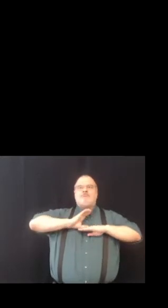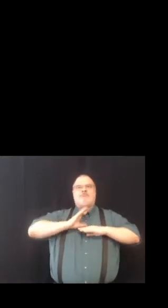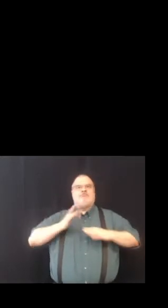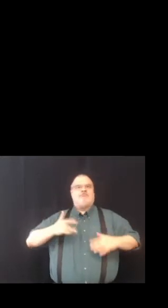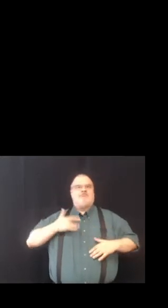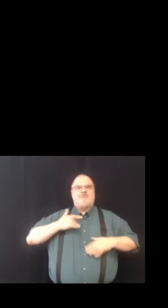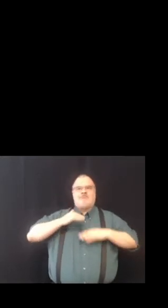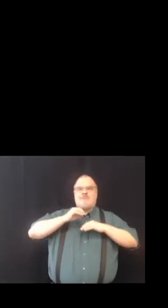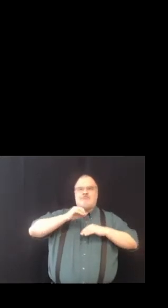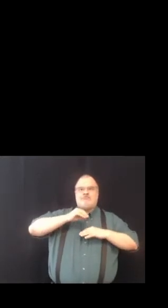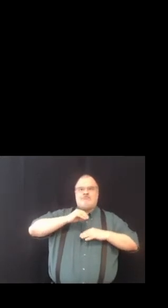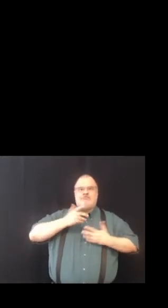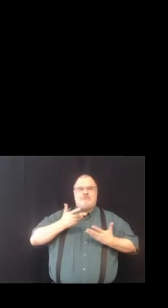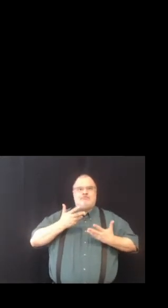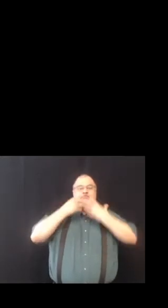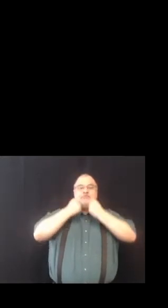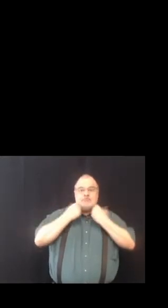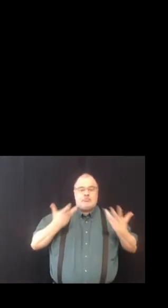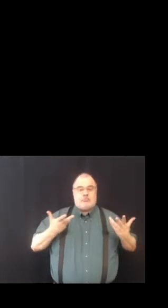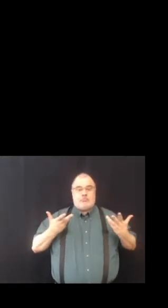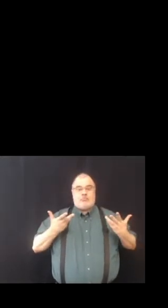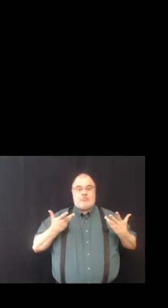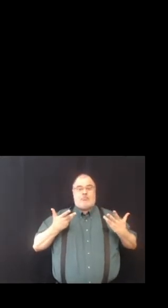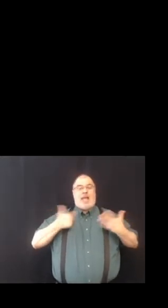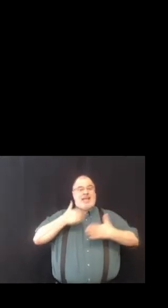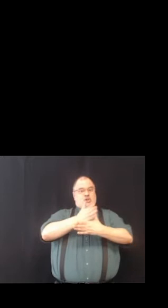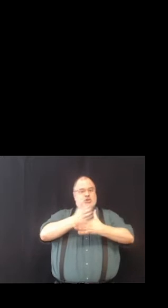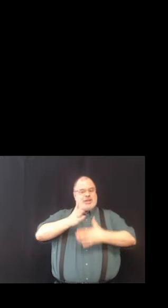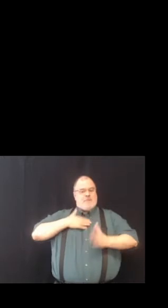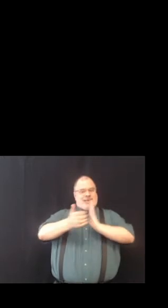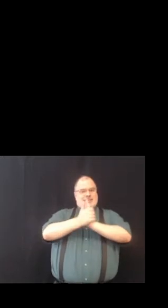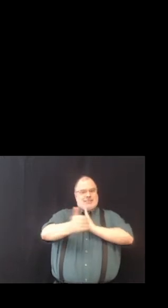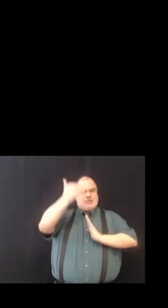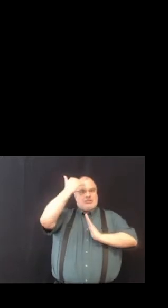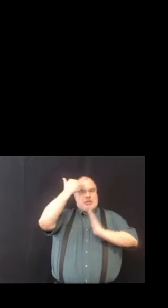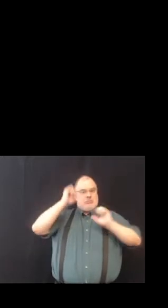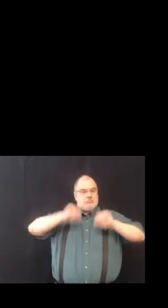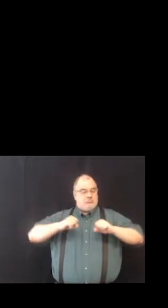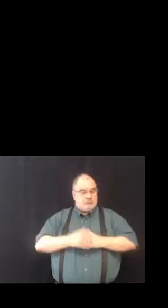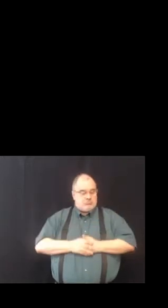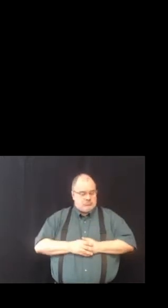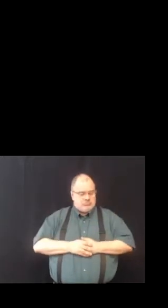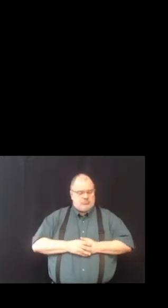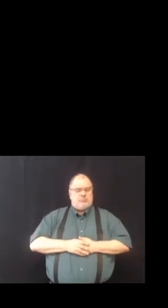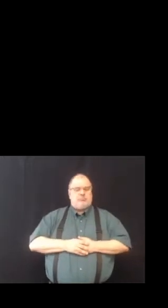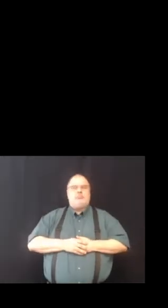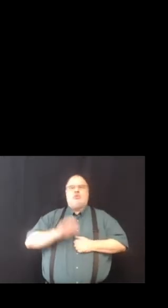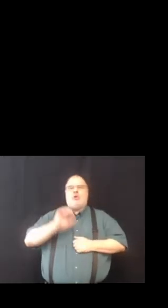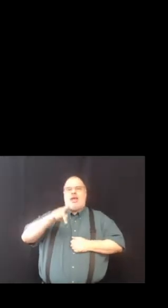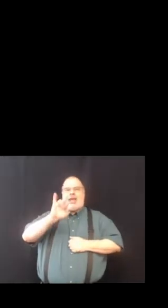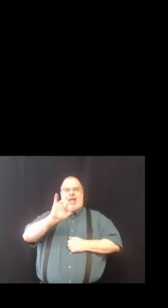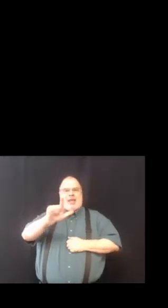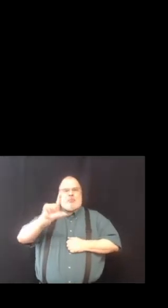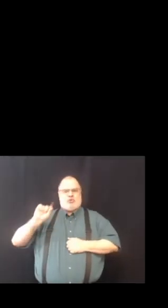knowledge, and abilities with others. And so this opportunity came forward to us in April 2020. We are super excited to have